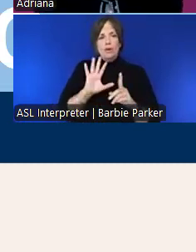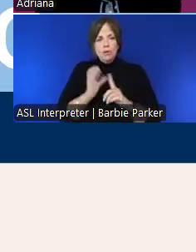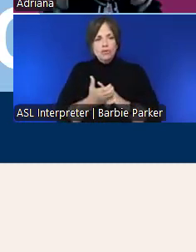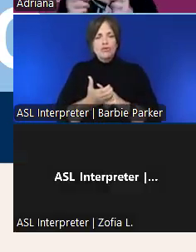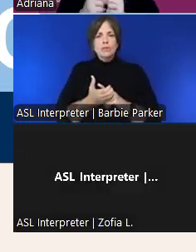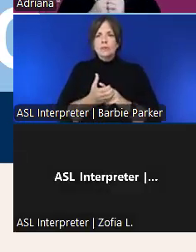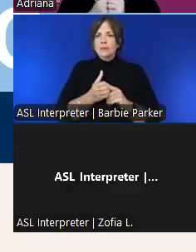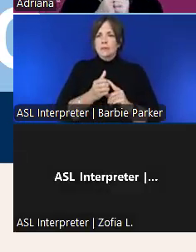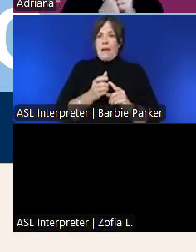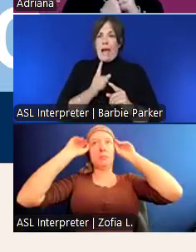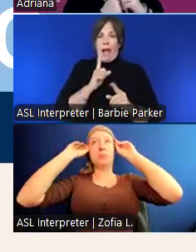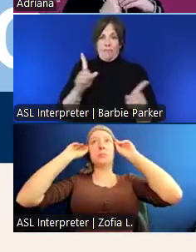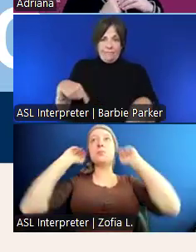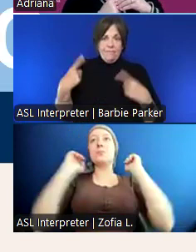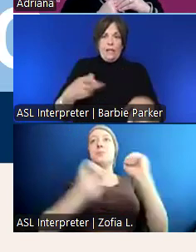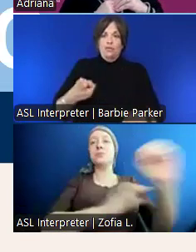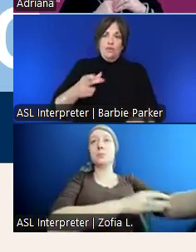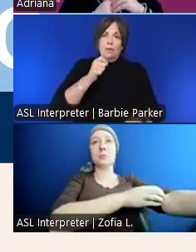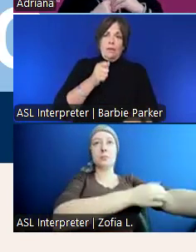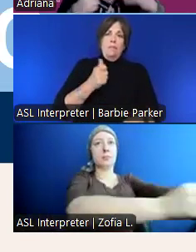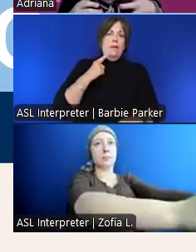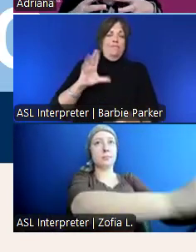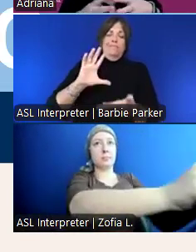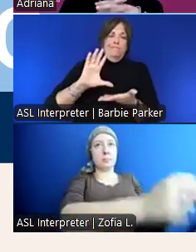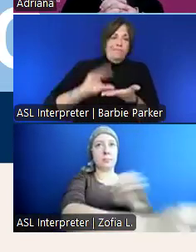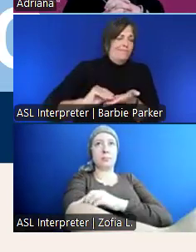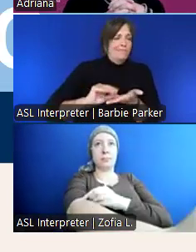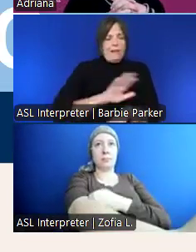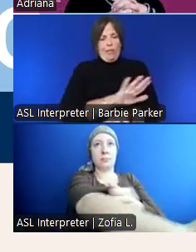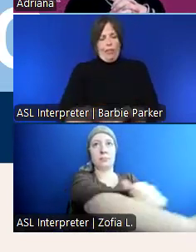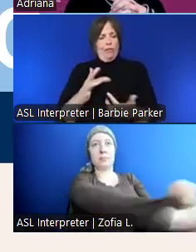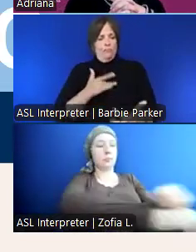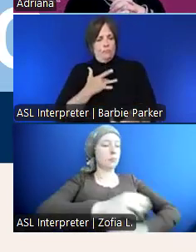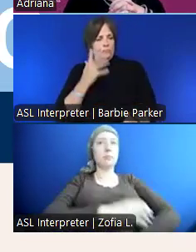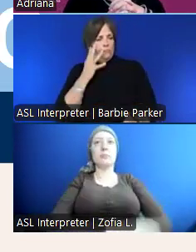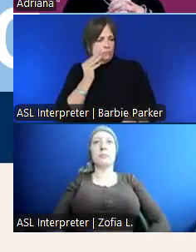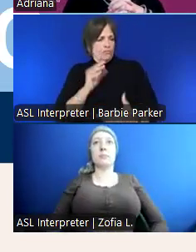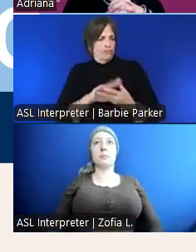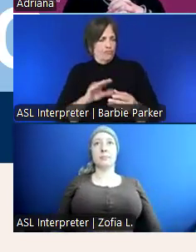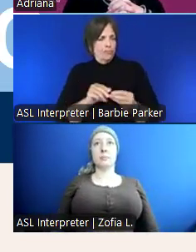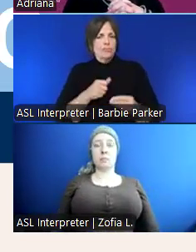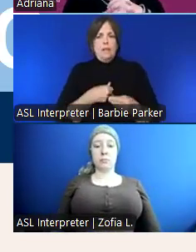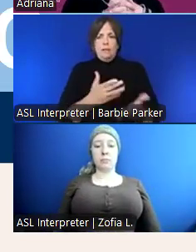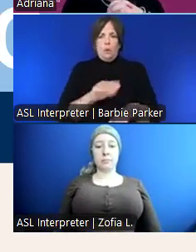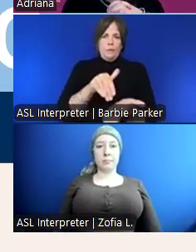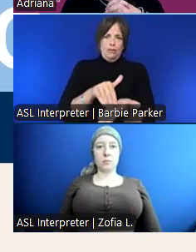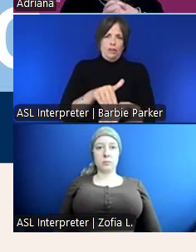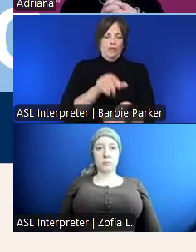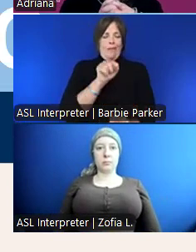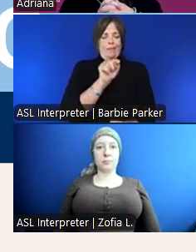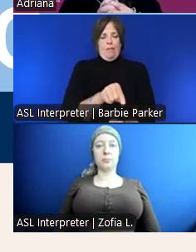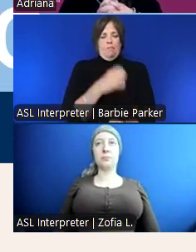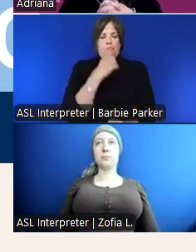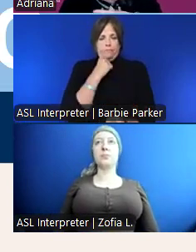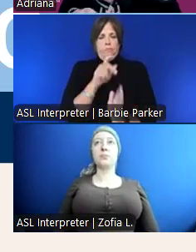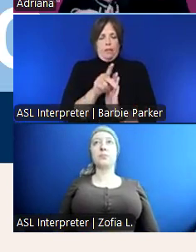center the different principles throughout is key in order to make sure that we are being trauma informed